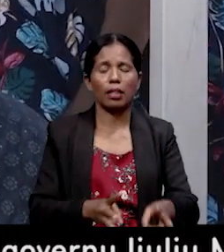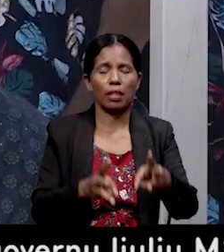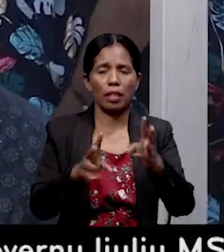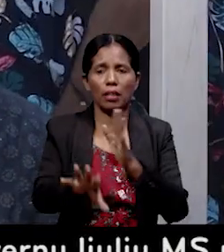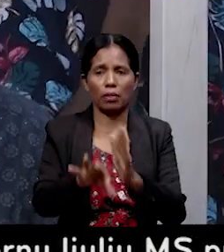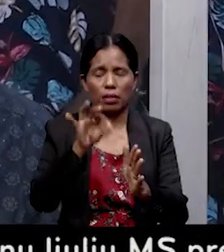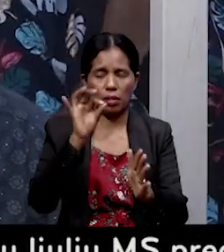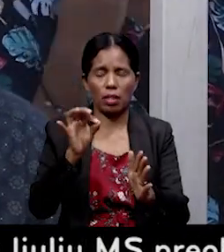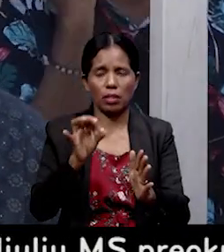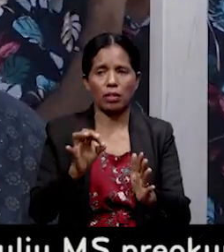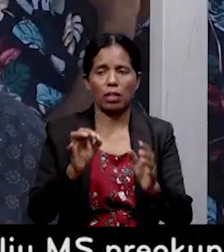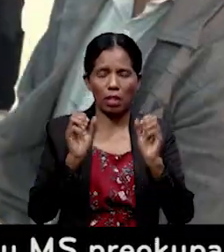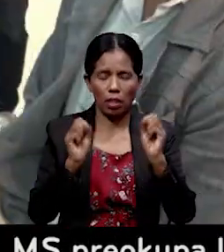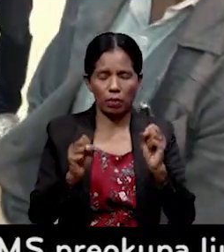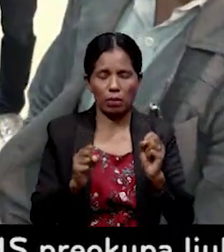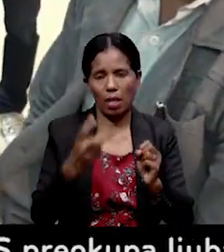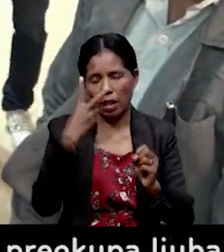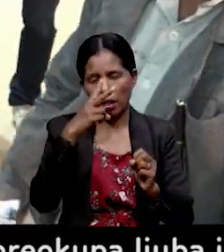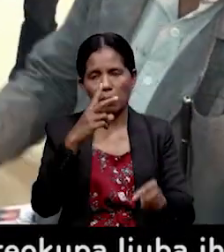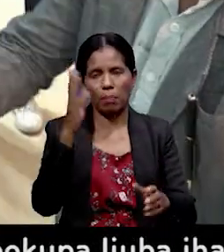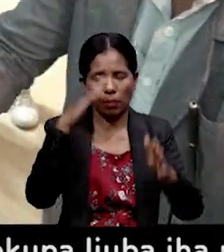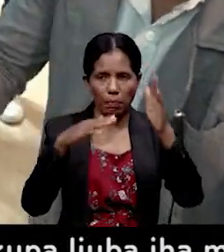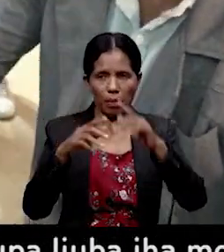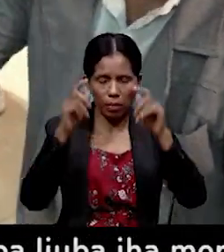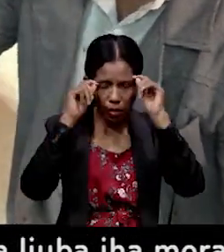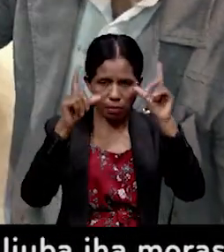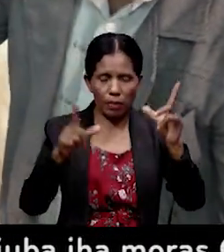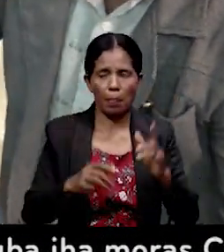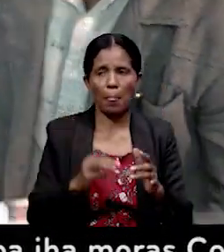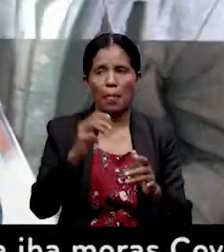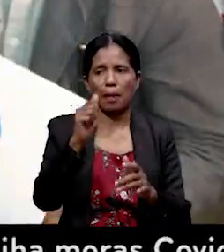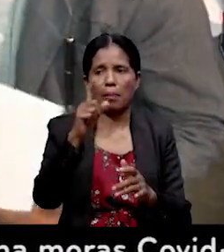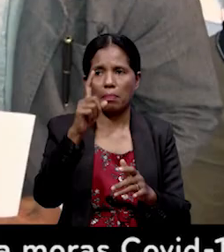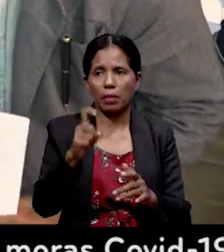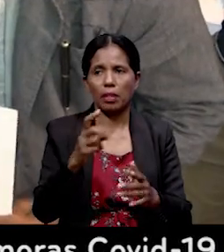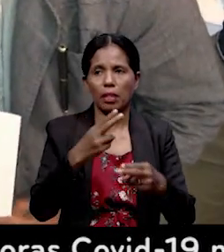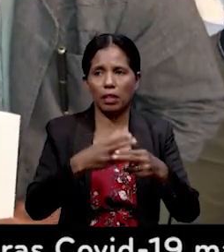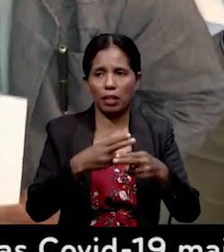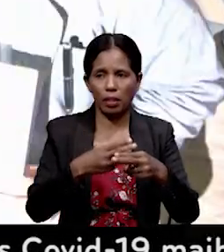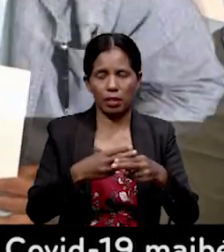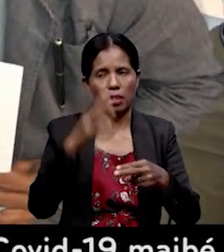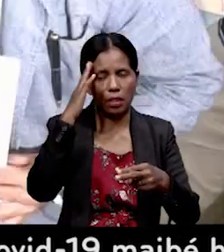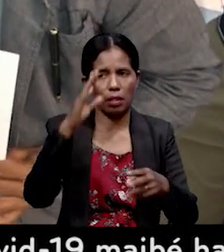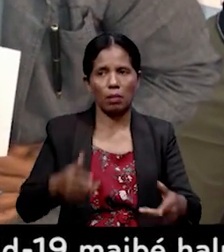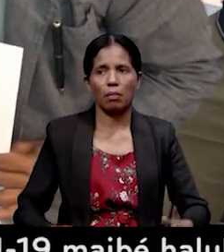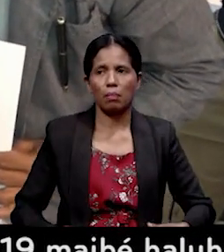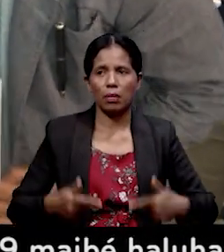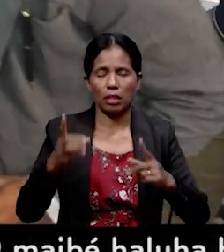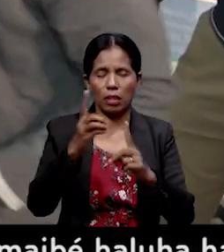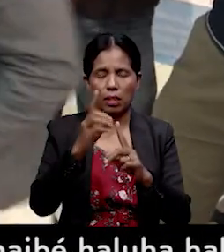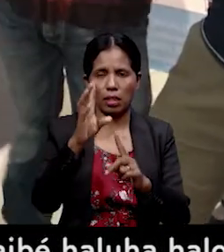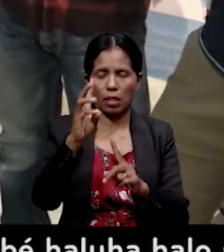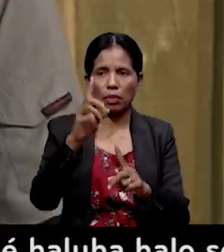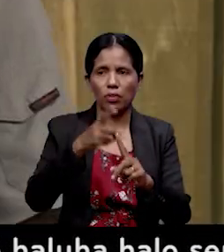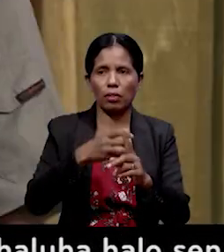retam solução para o problema Timor. MAX Christopher Wenner, honaran conhecido MAX STAHL, moris e haloron nen fulan